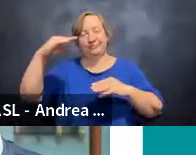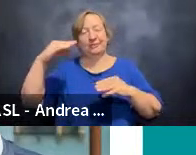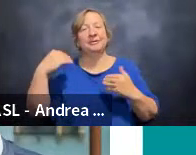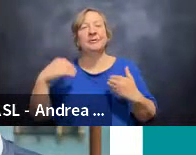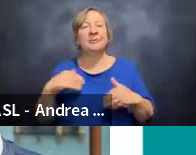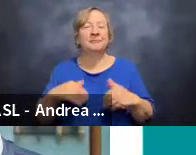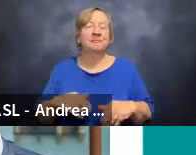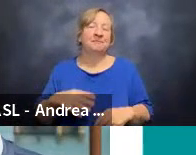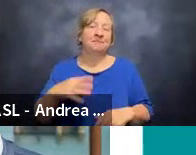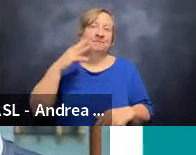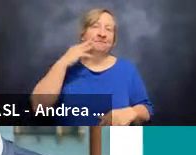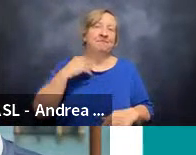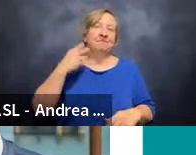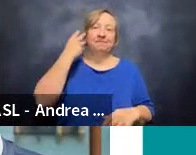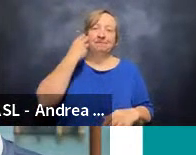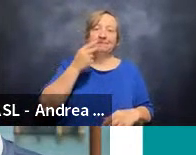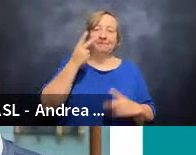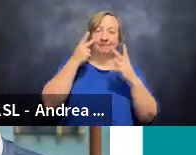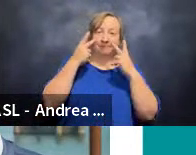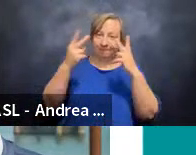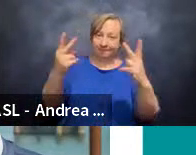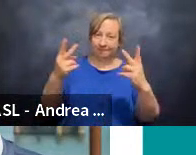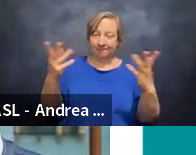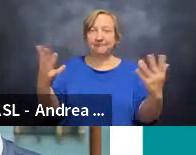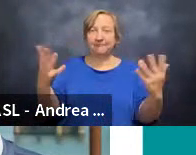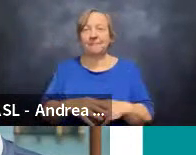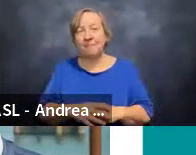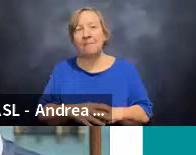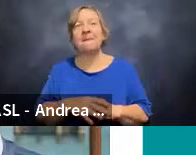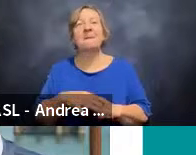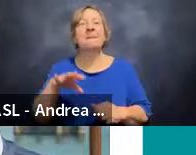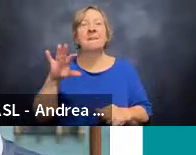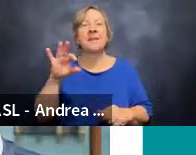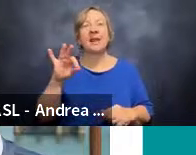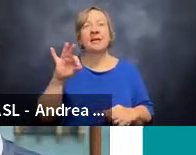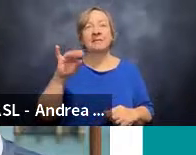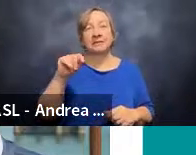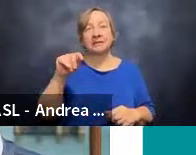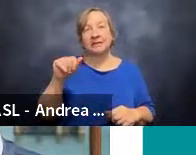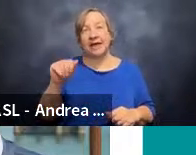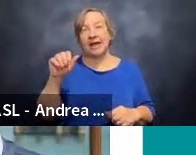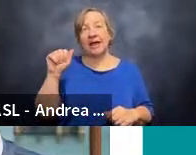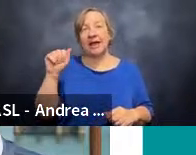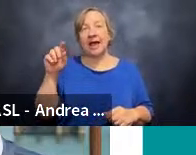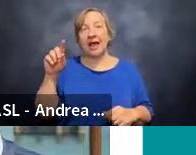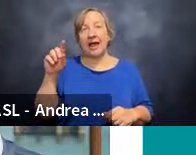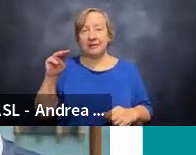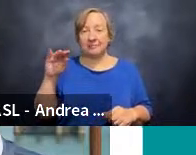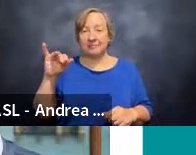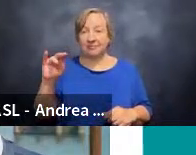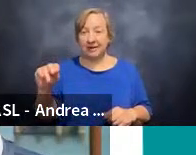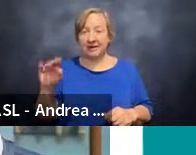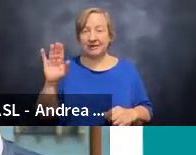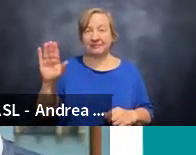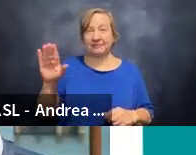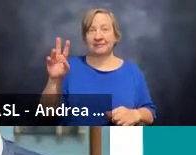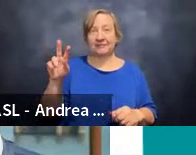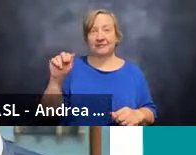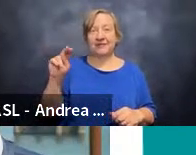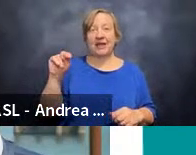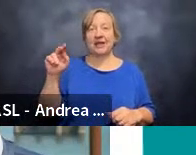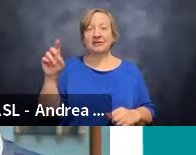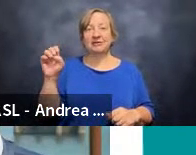Next, we had our FTA administrator, Valenter, and she's the acting